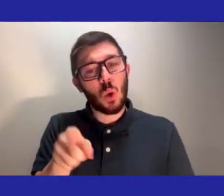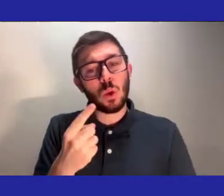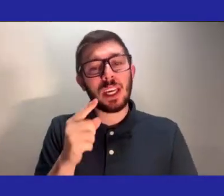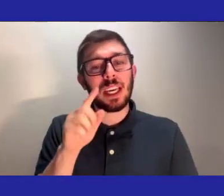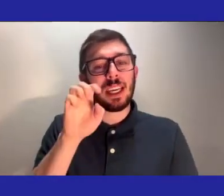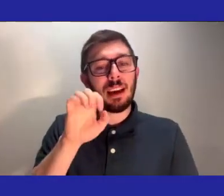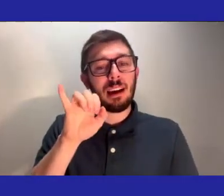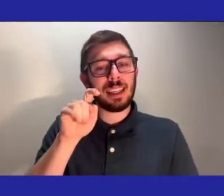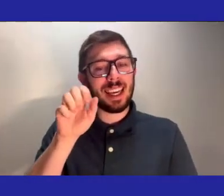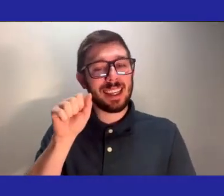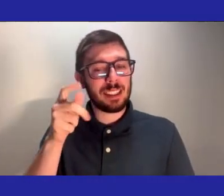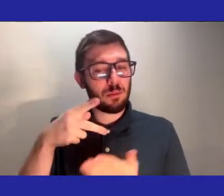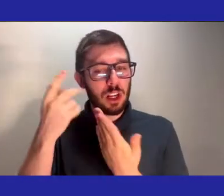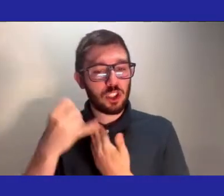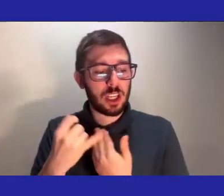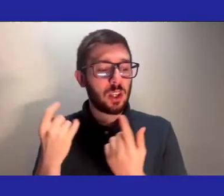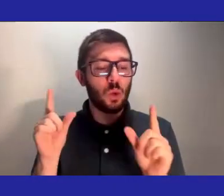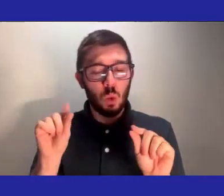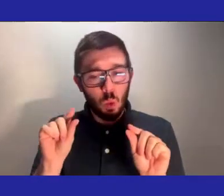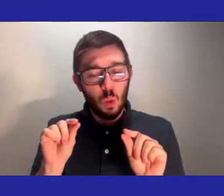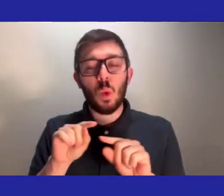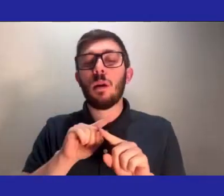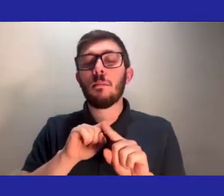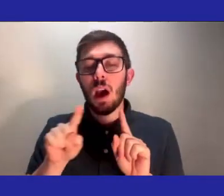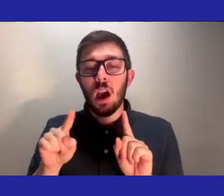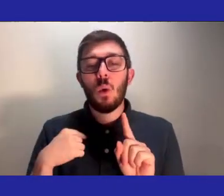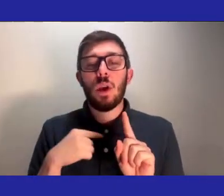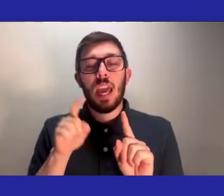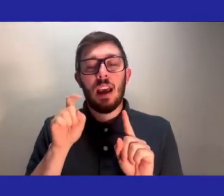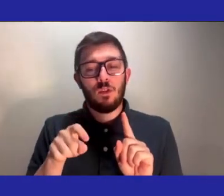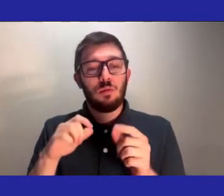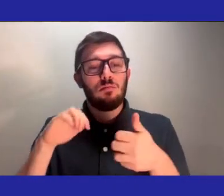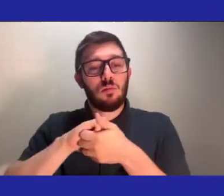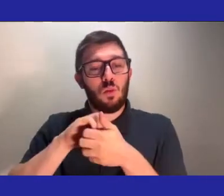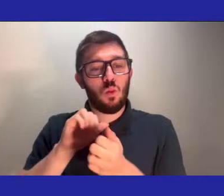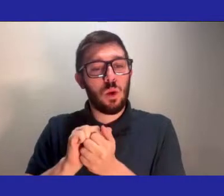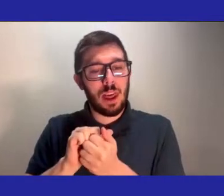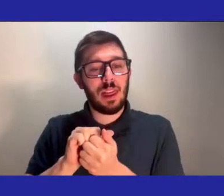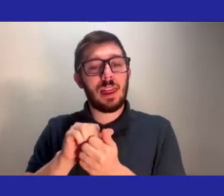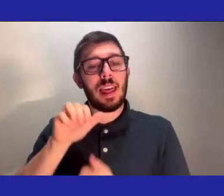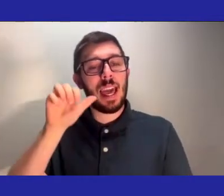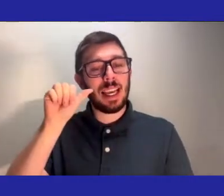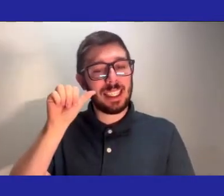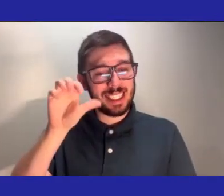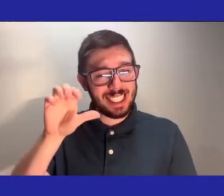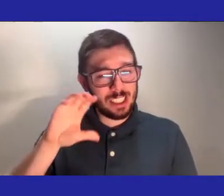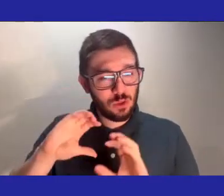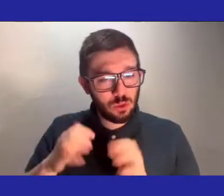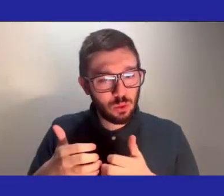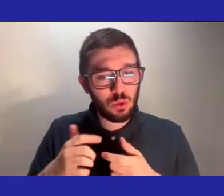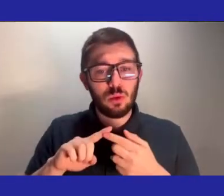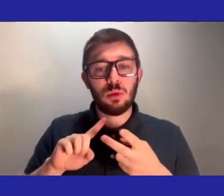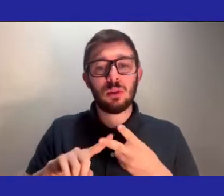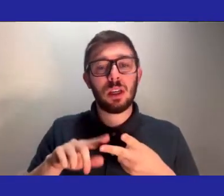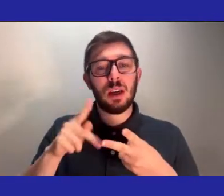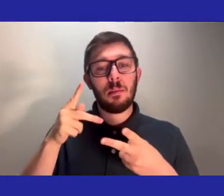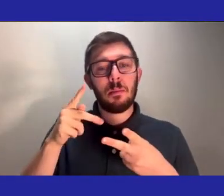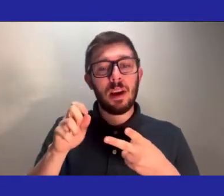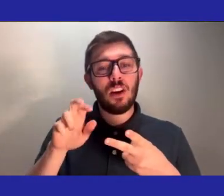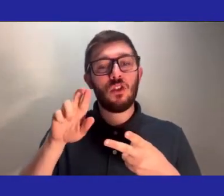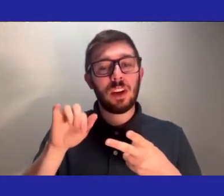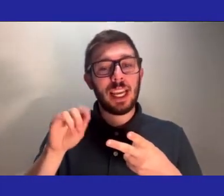features on and working and utilized, we need partnership from the ambulatory care group. We need partnership from the perioperative space. This